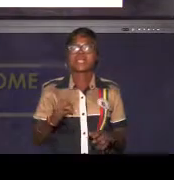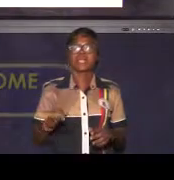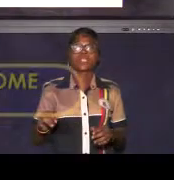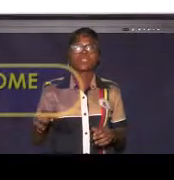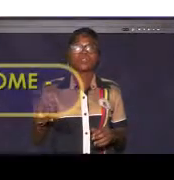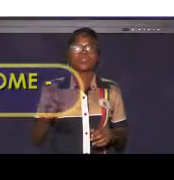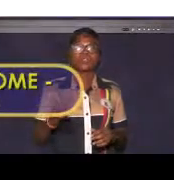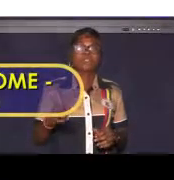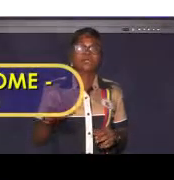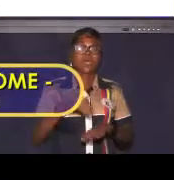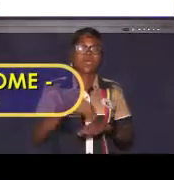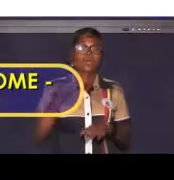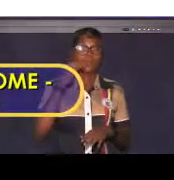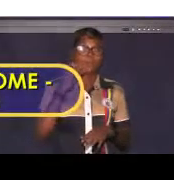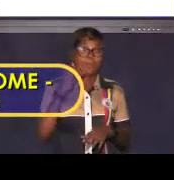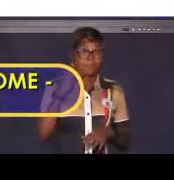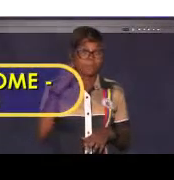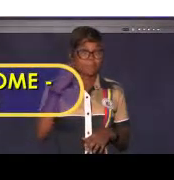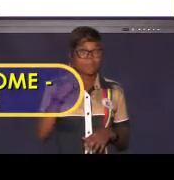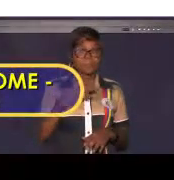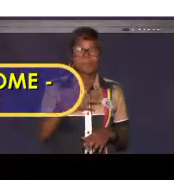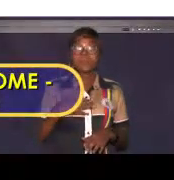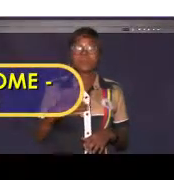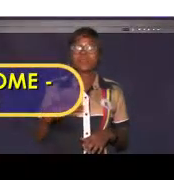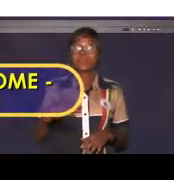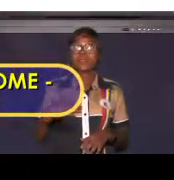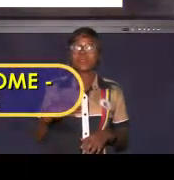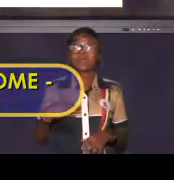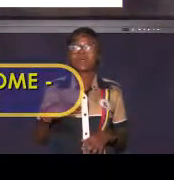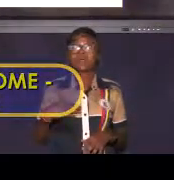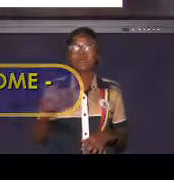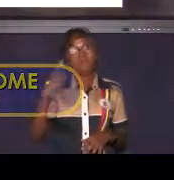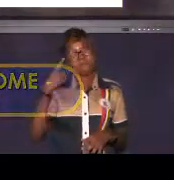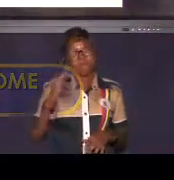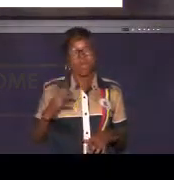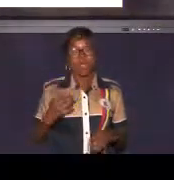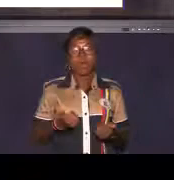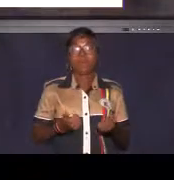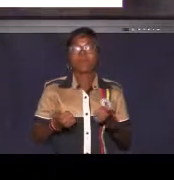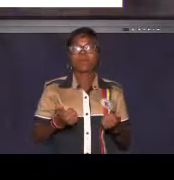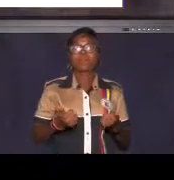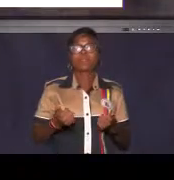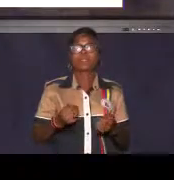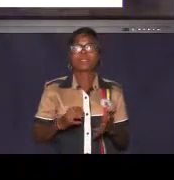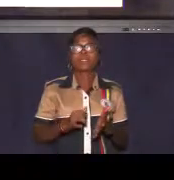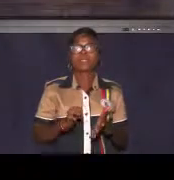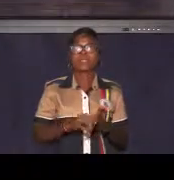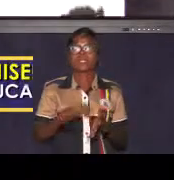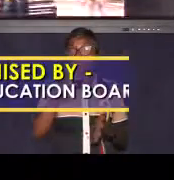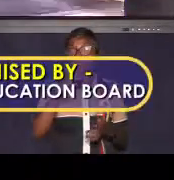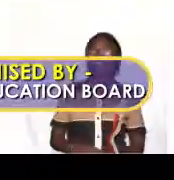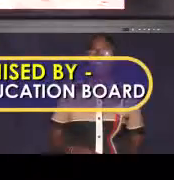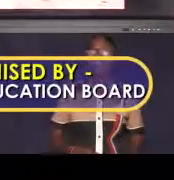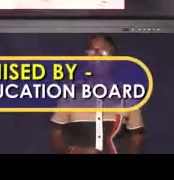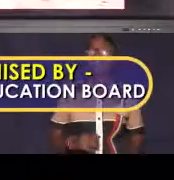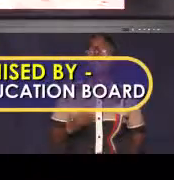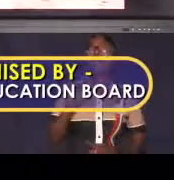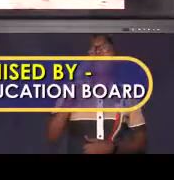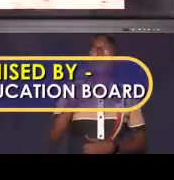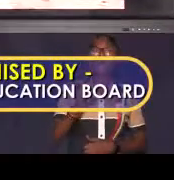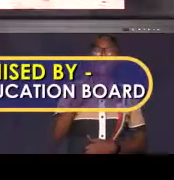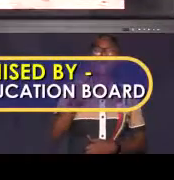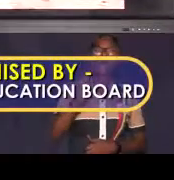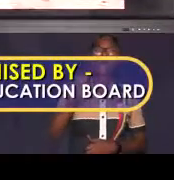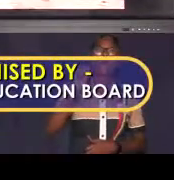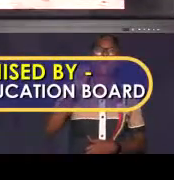or crude oil are used as fuel at home, industries, and for motor vehicles. That's one. Coal